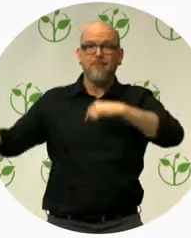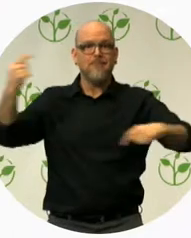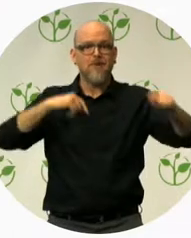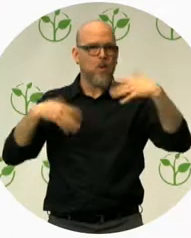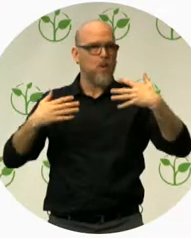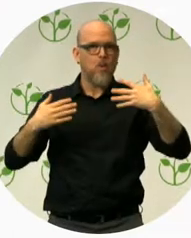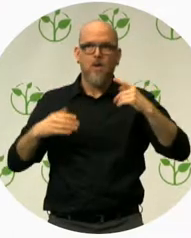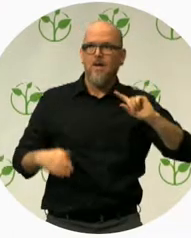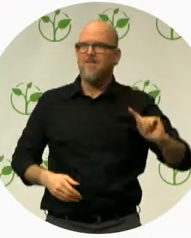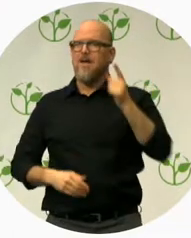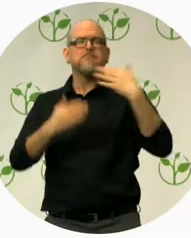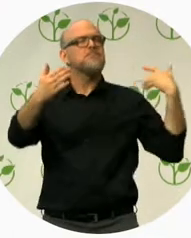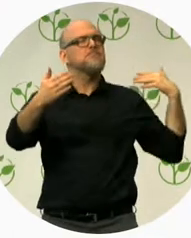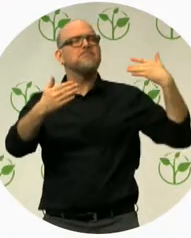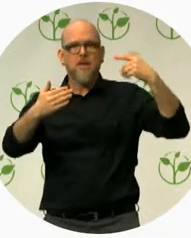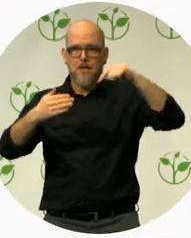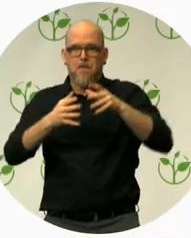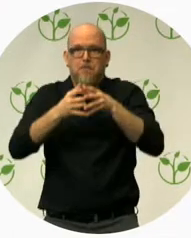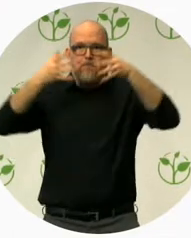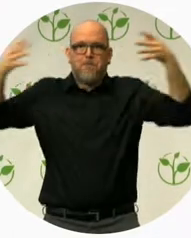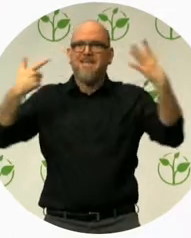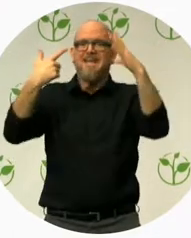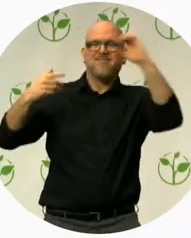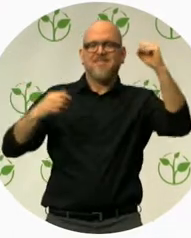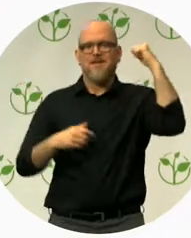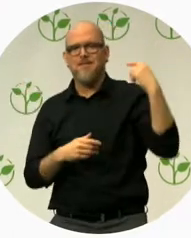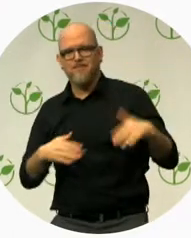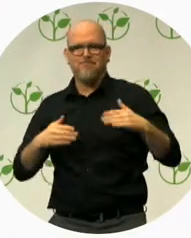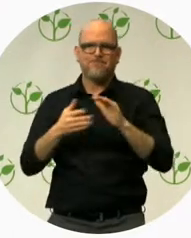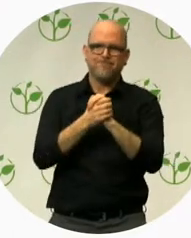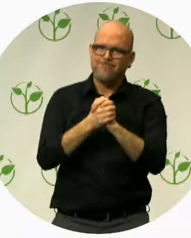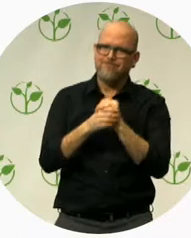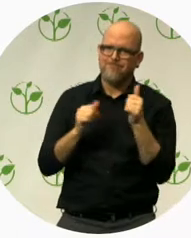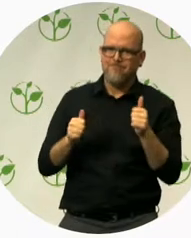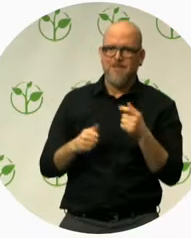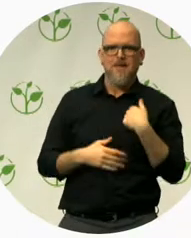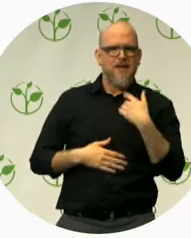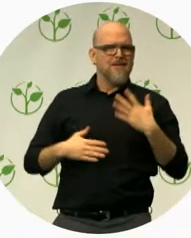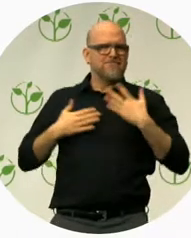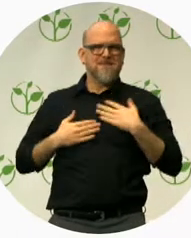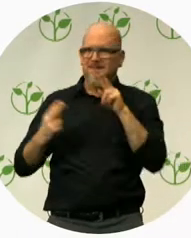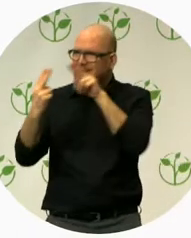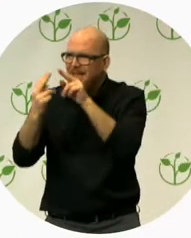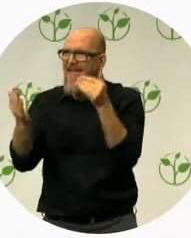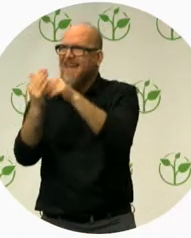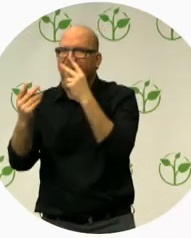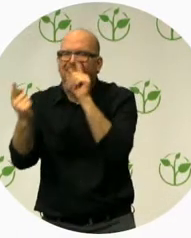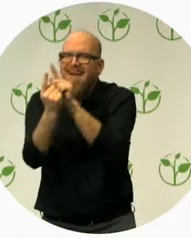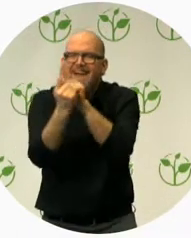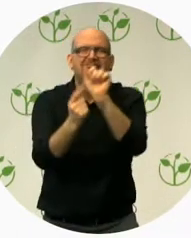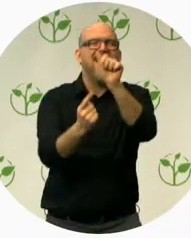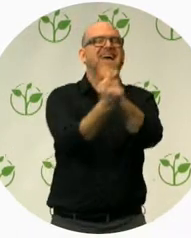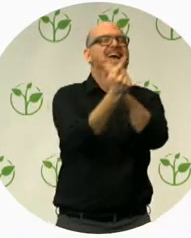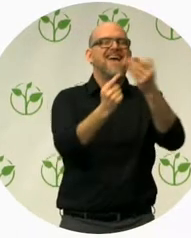I recognize so many of you, and it's so wonderful that you are here. And it matters so much for